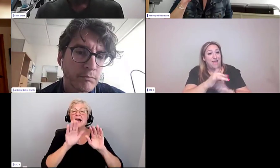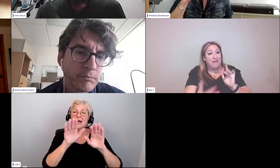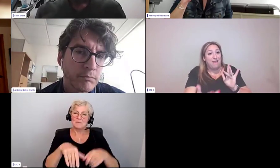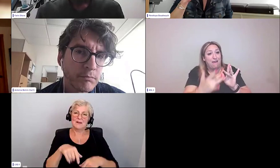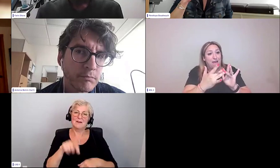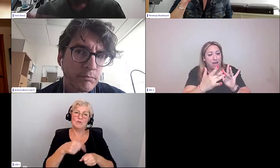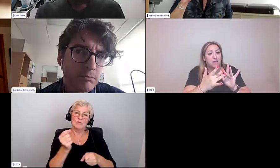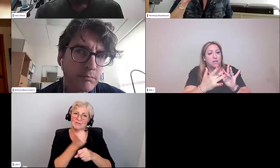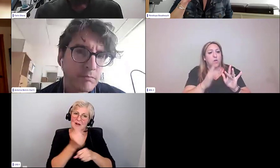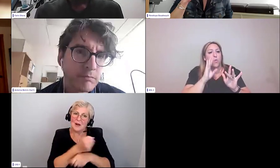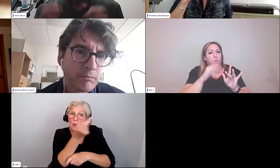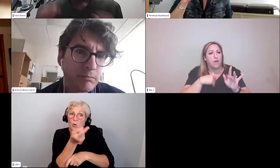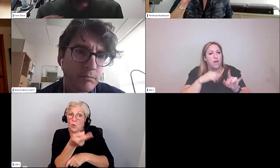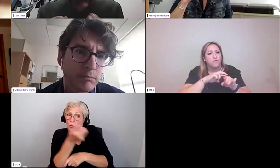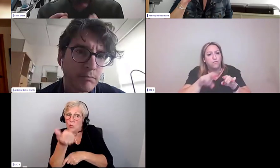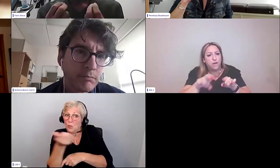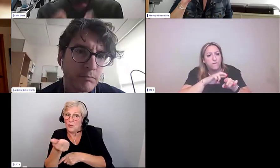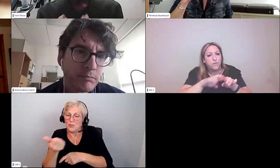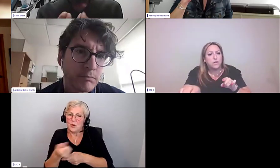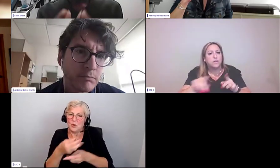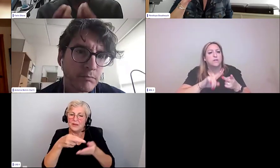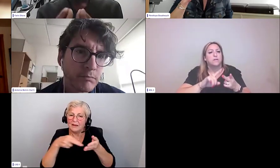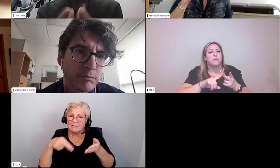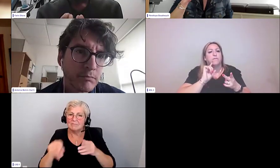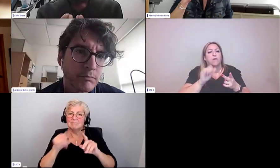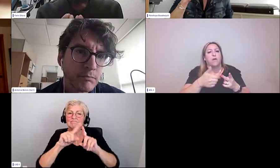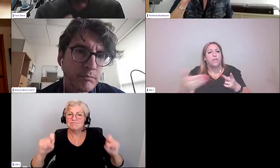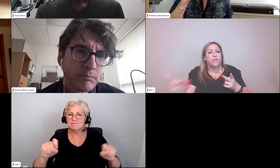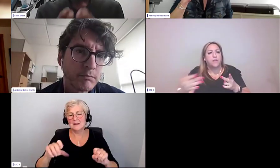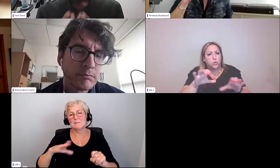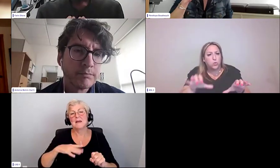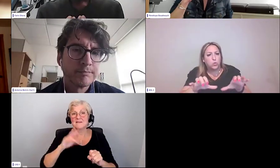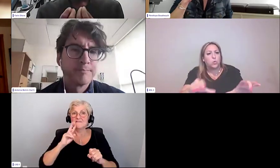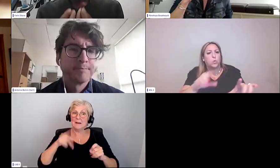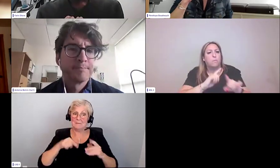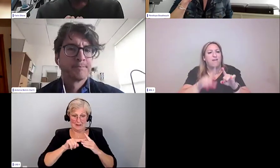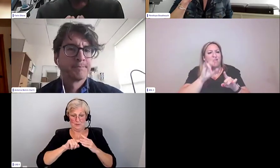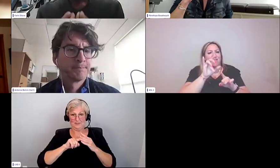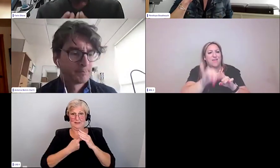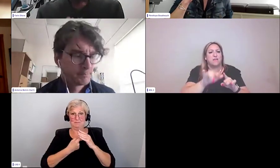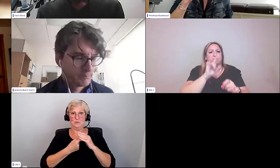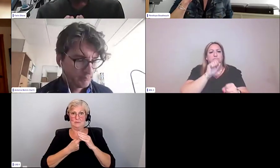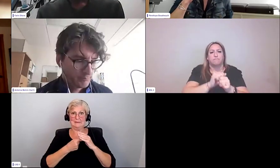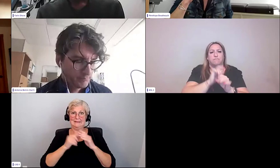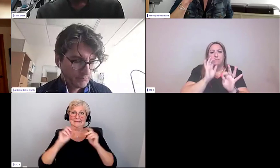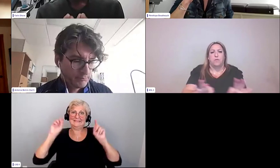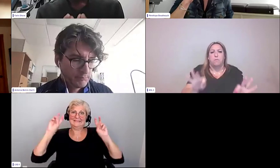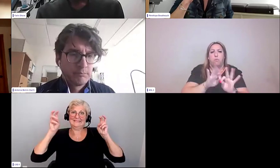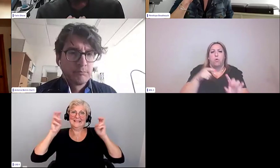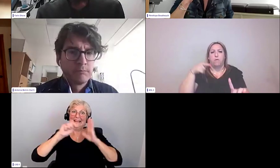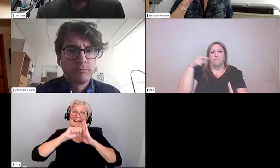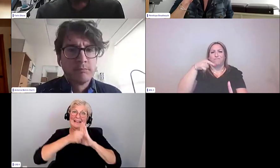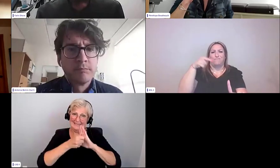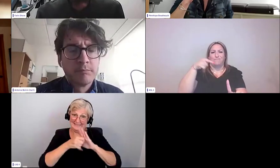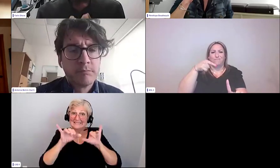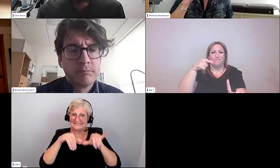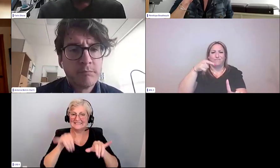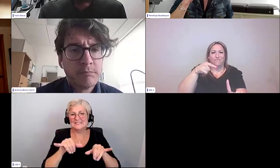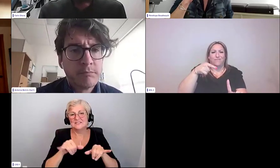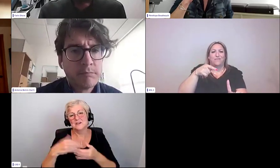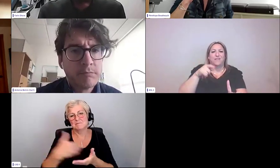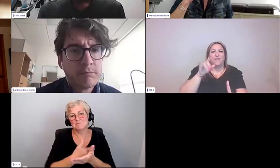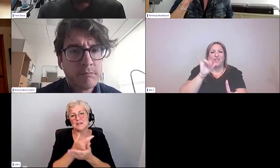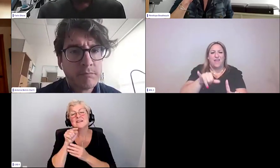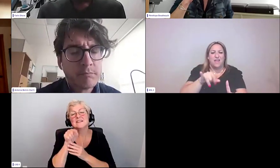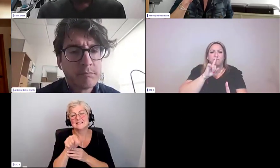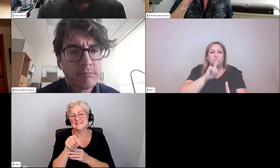there is referencing, there are other things to do, but that is really the key, because it's really